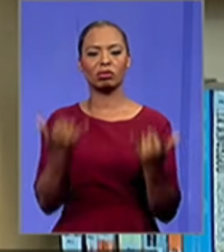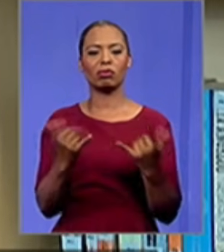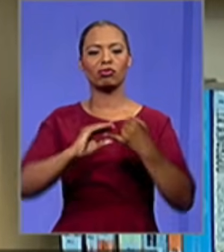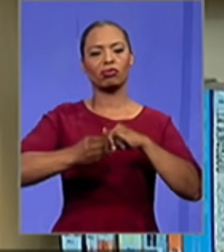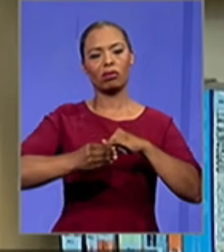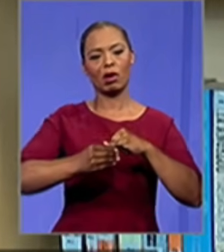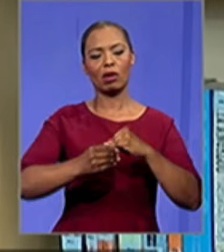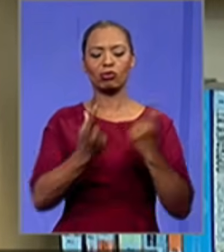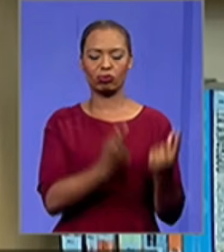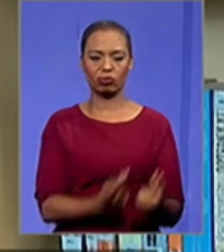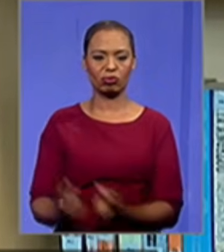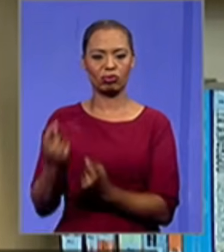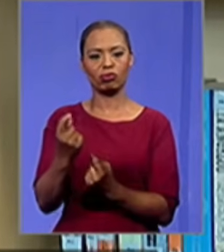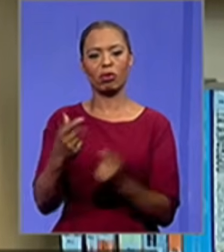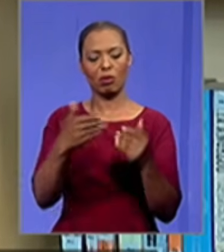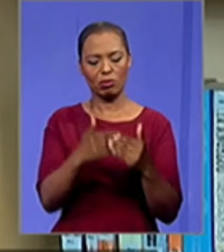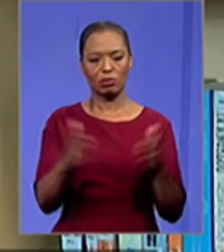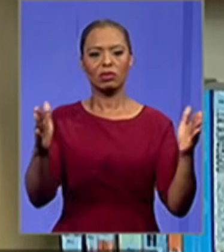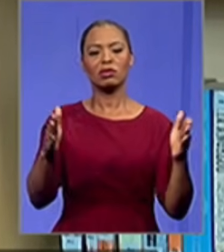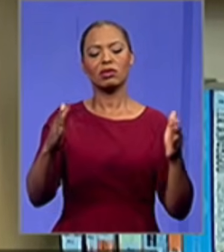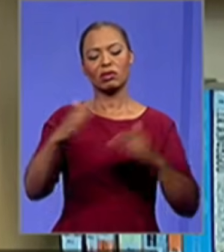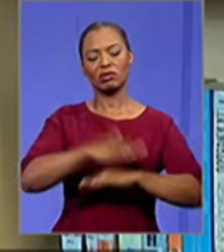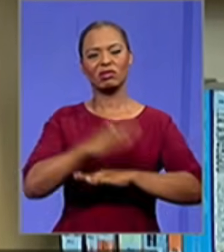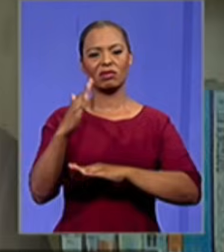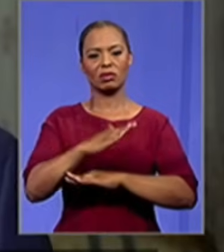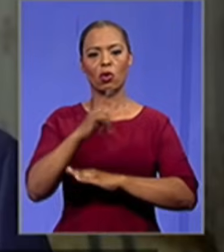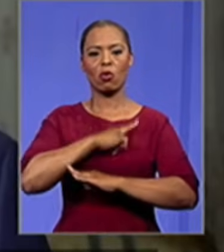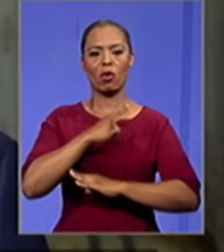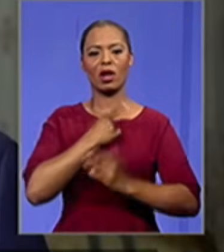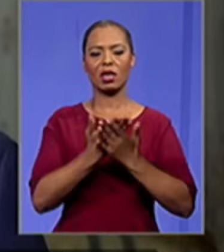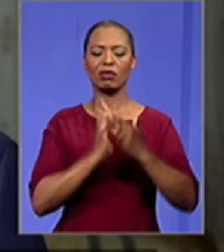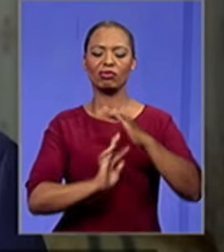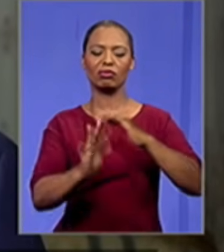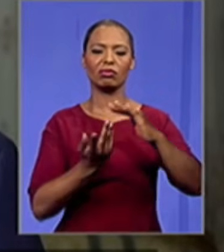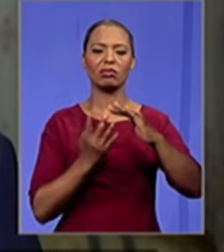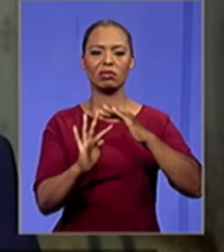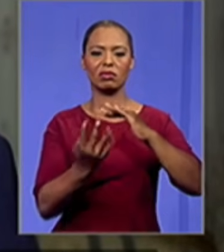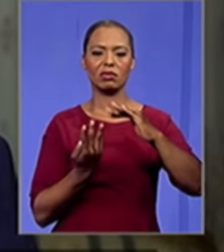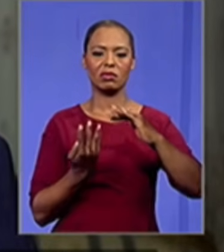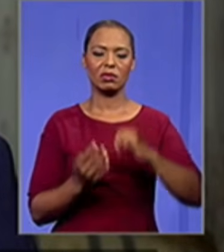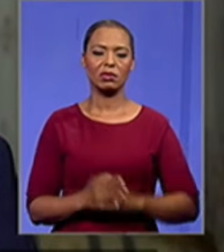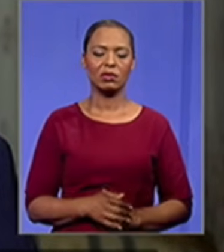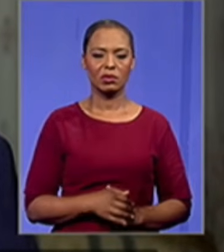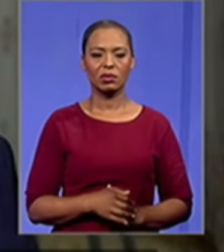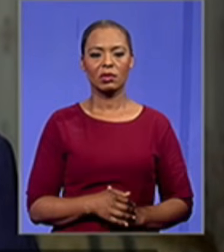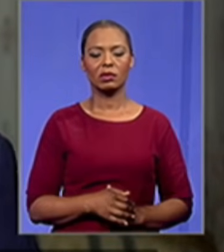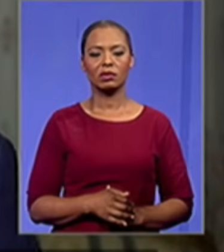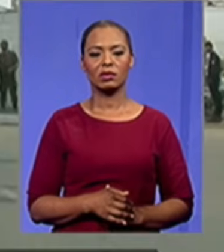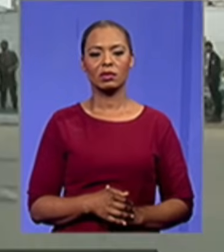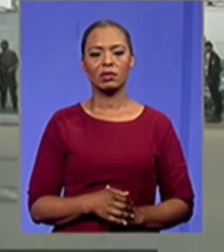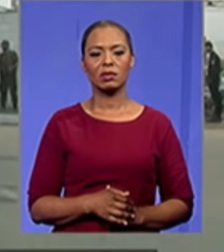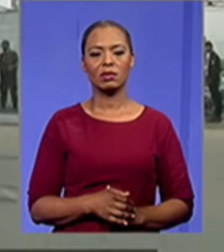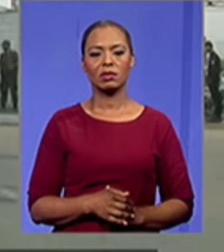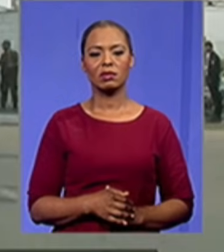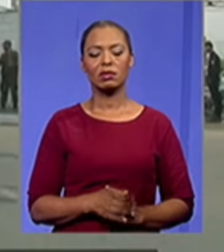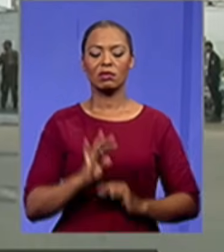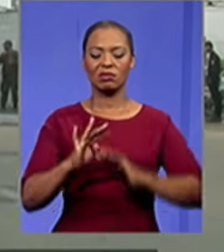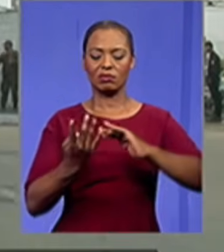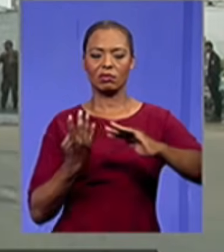get the Rafah crossing open. That will ease the humanitarian situation. There are 6 crossings